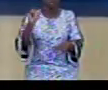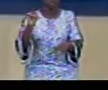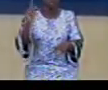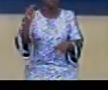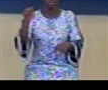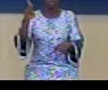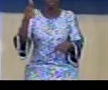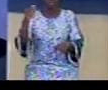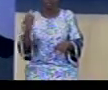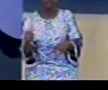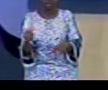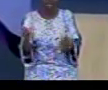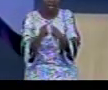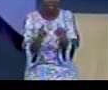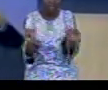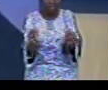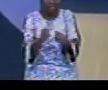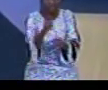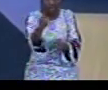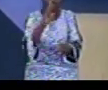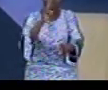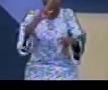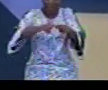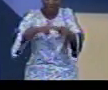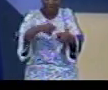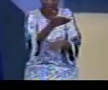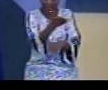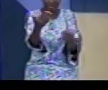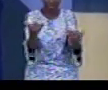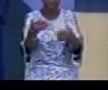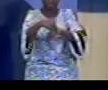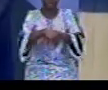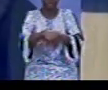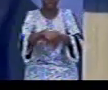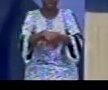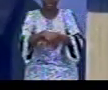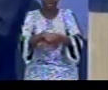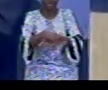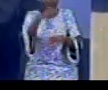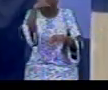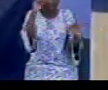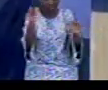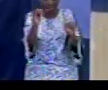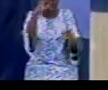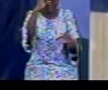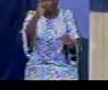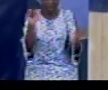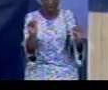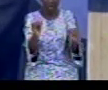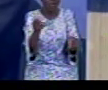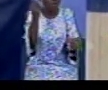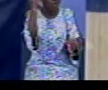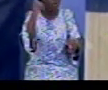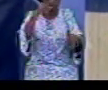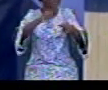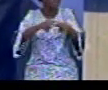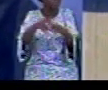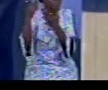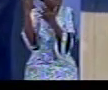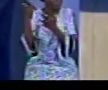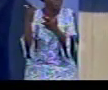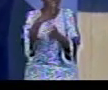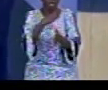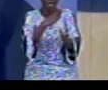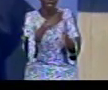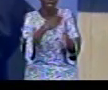like you're waiting there tonight. He was waiting, he was sitting, and he heard the good